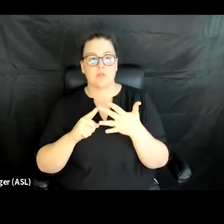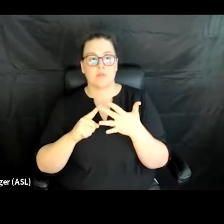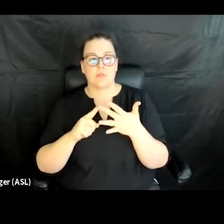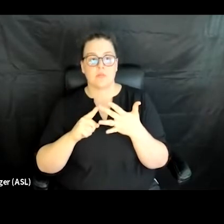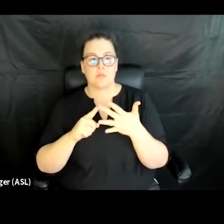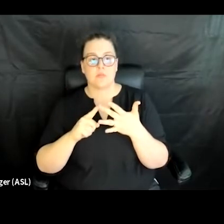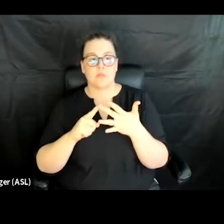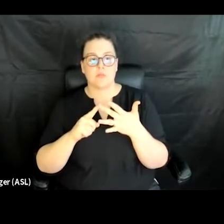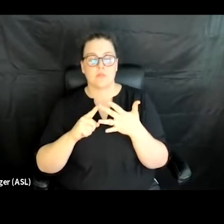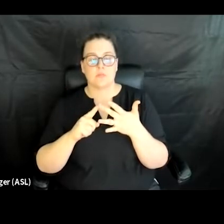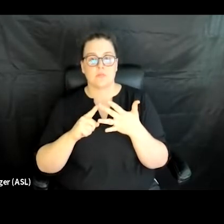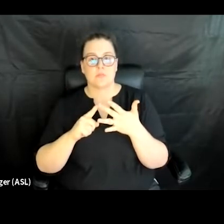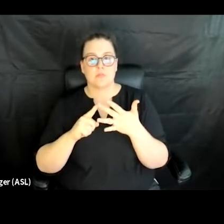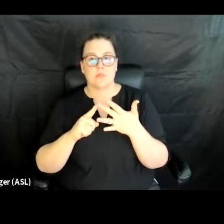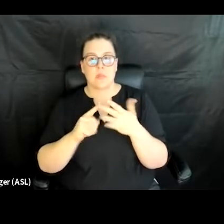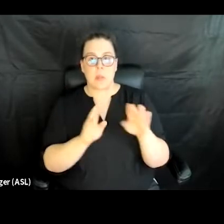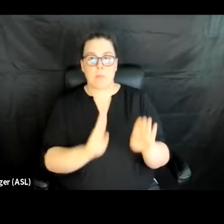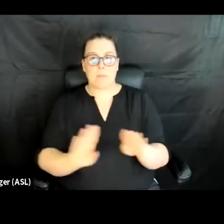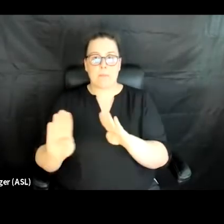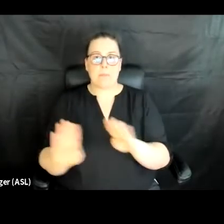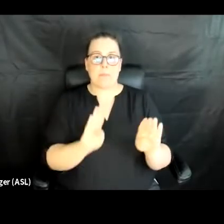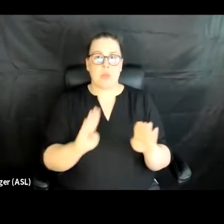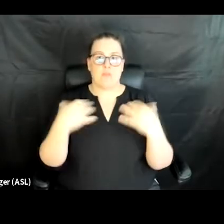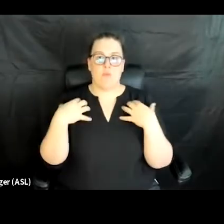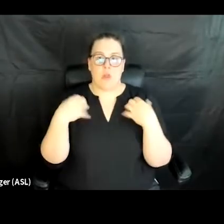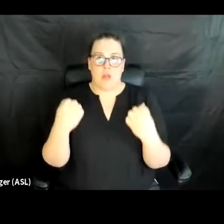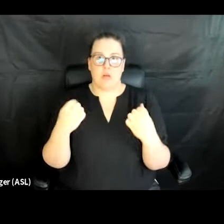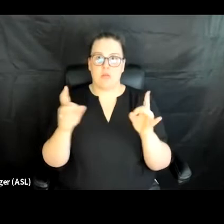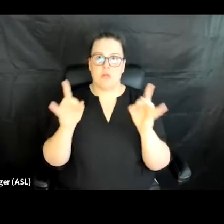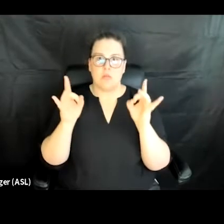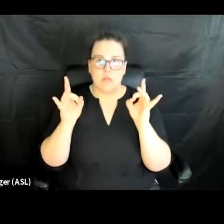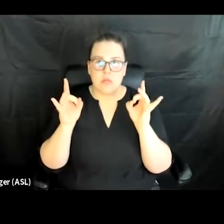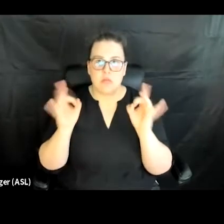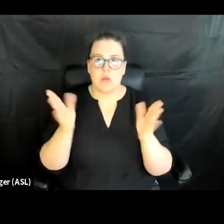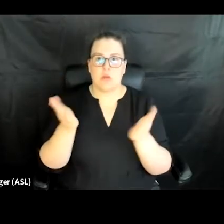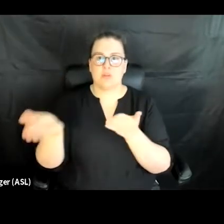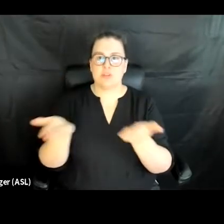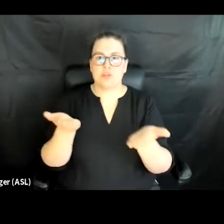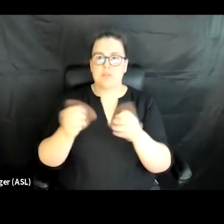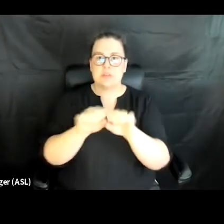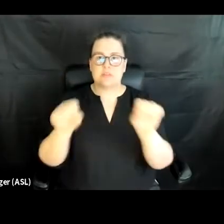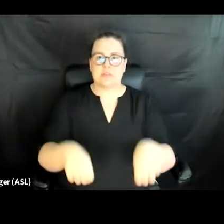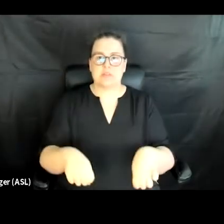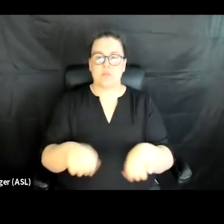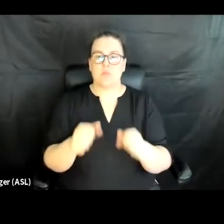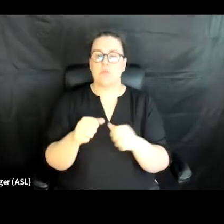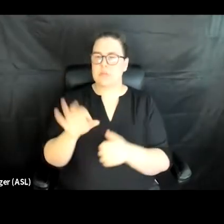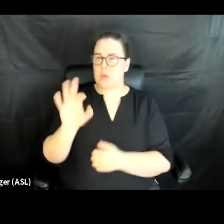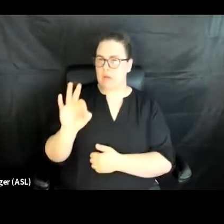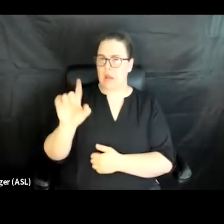collaborative is behavioral health crisis service systems, with the